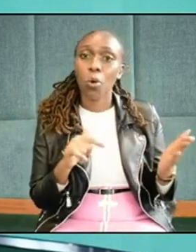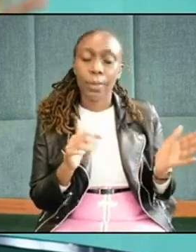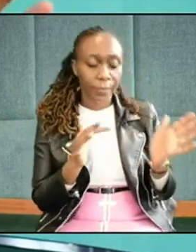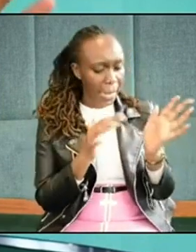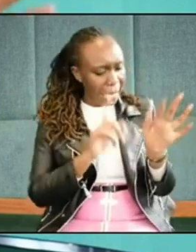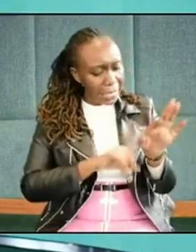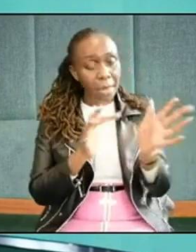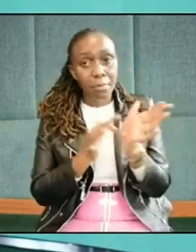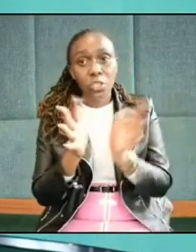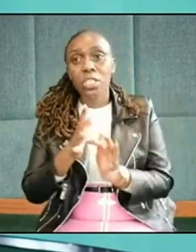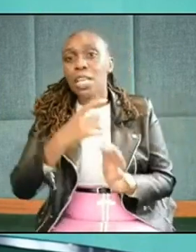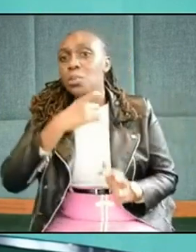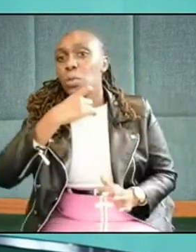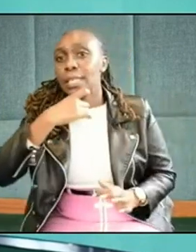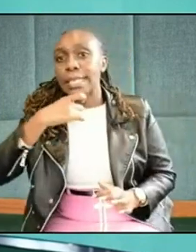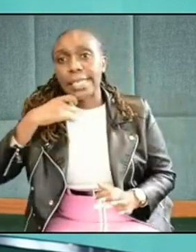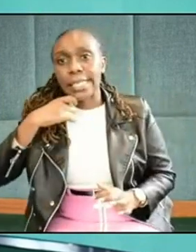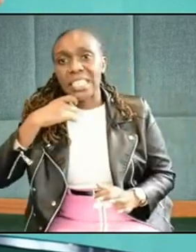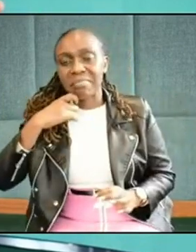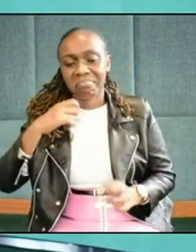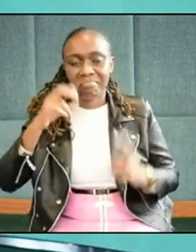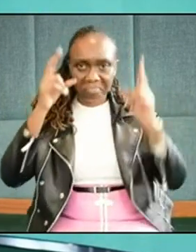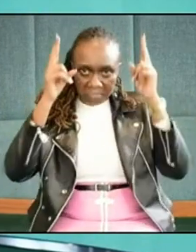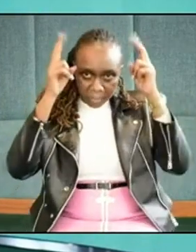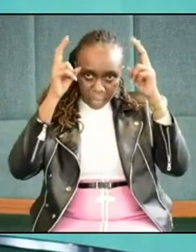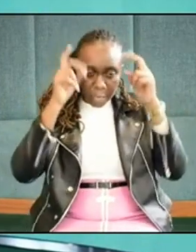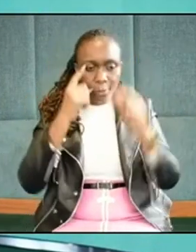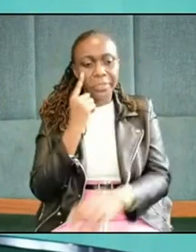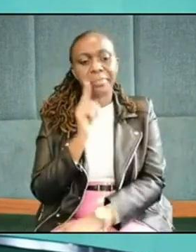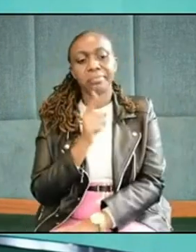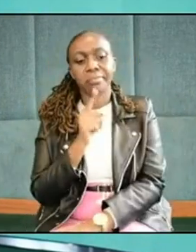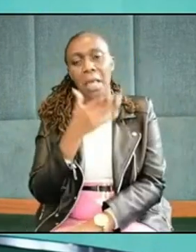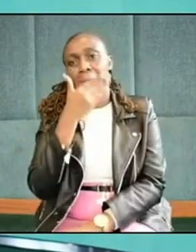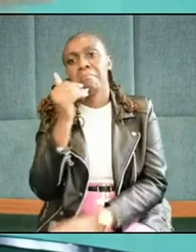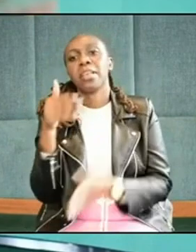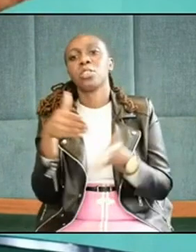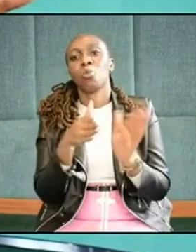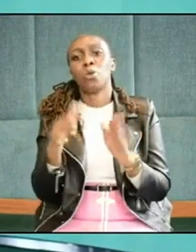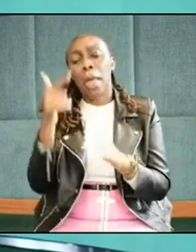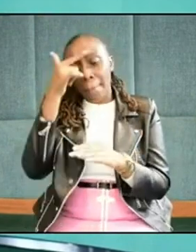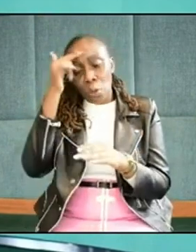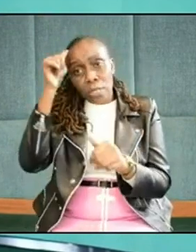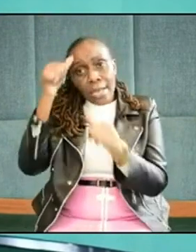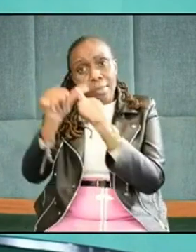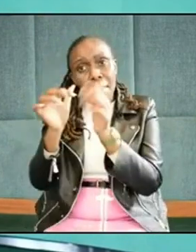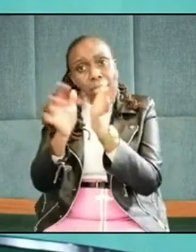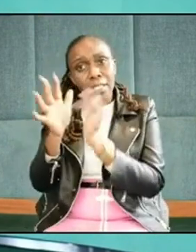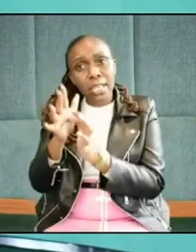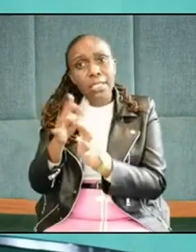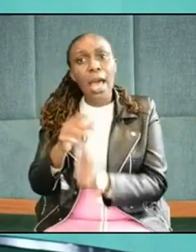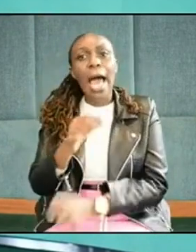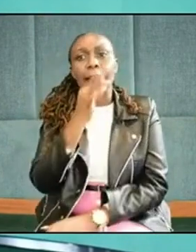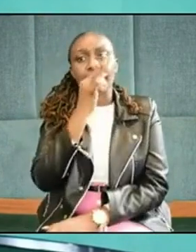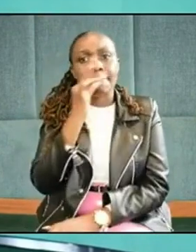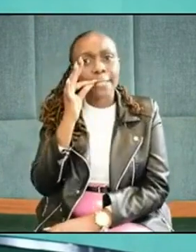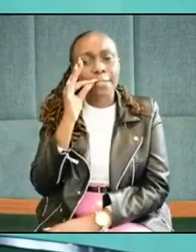Jesus was in the wilderness, the devil took advantage. He had been fasting for 40 days and 40